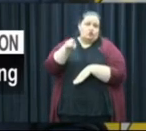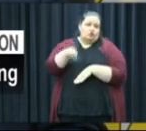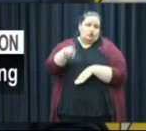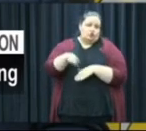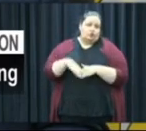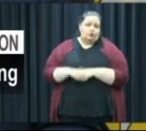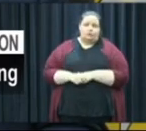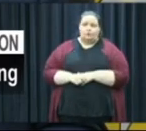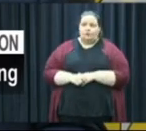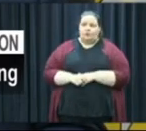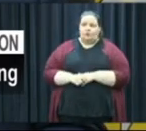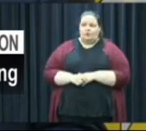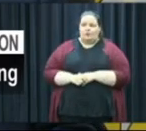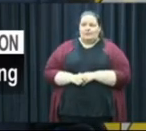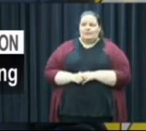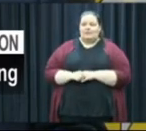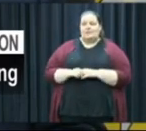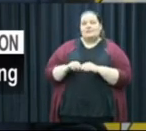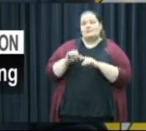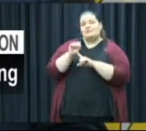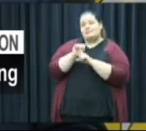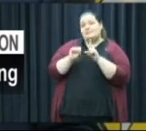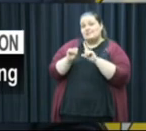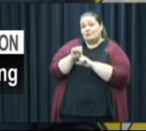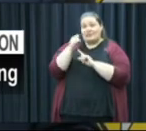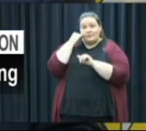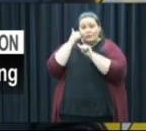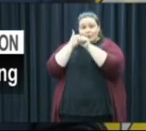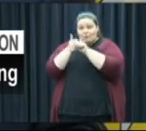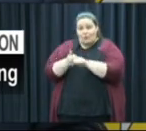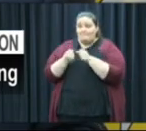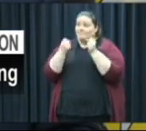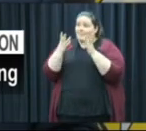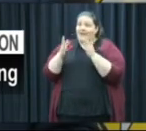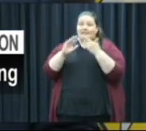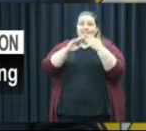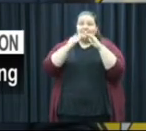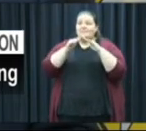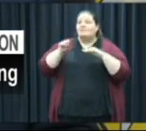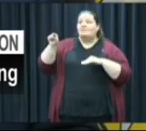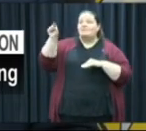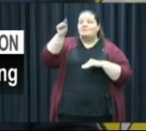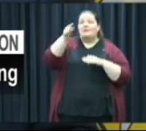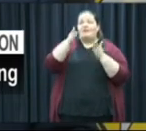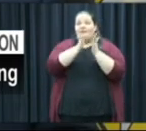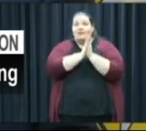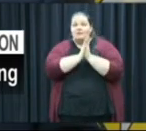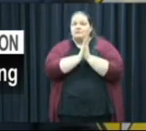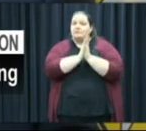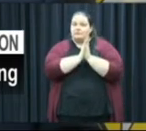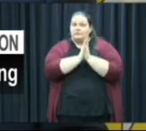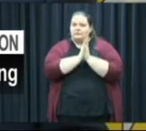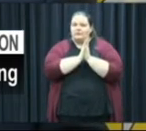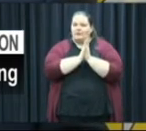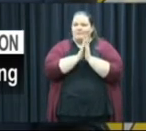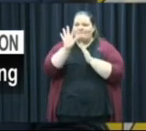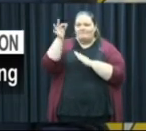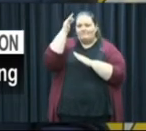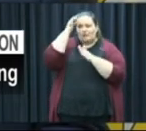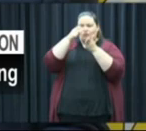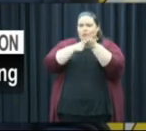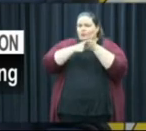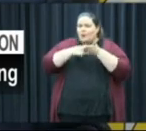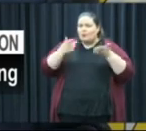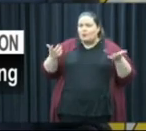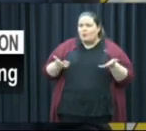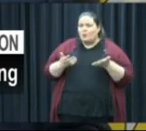is one that if we don't follow these, we've had many requests from municipalities, and they have actually asked us what's our federal requirements.